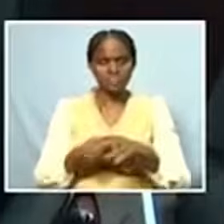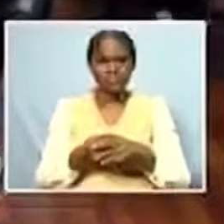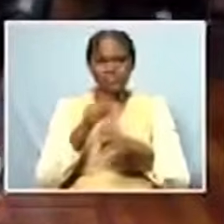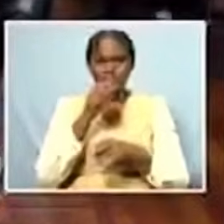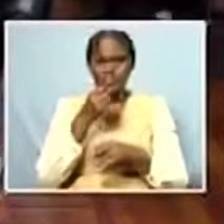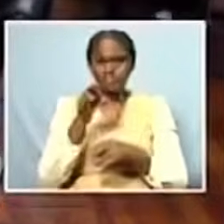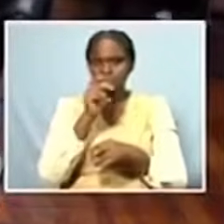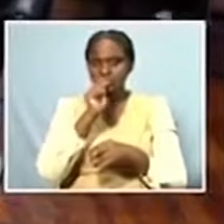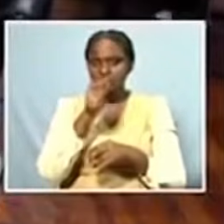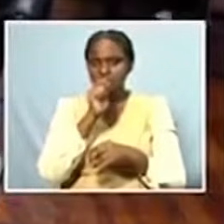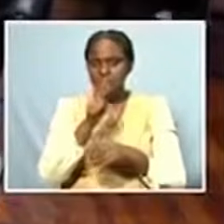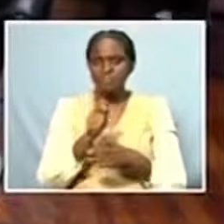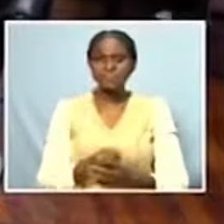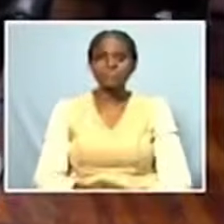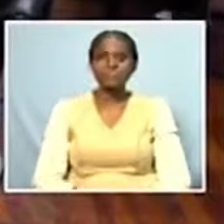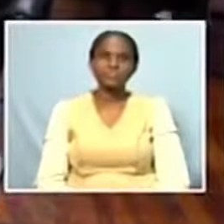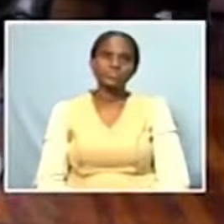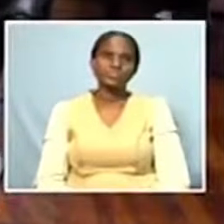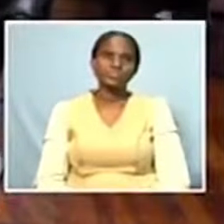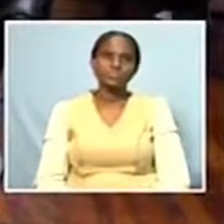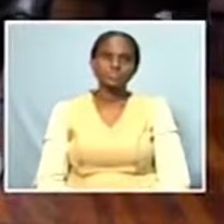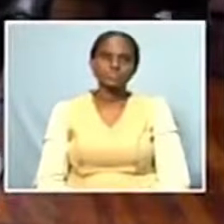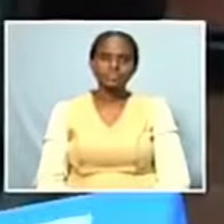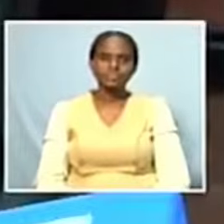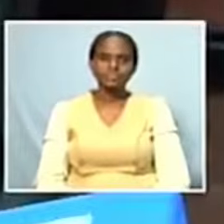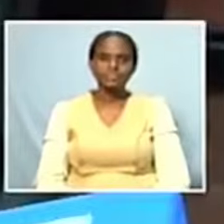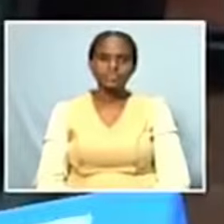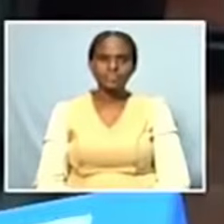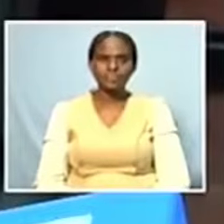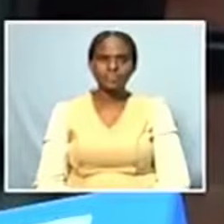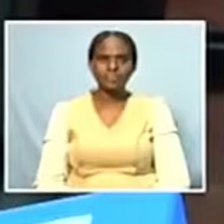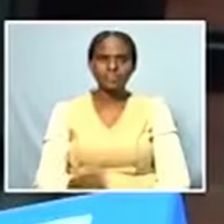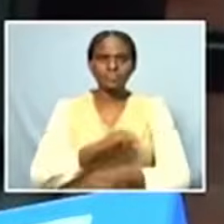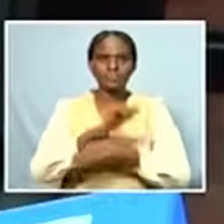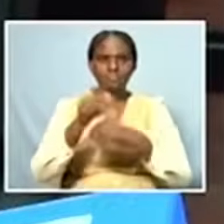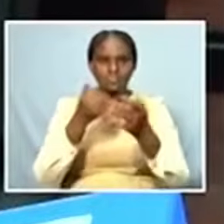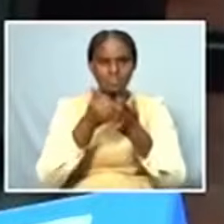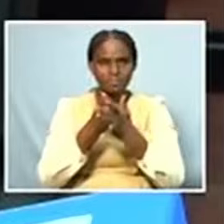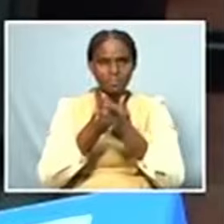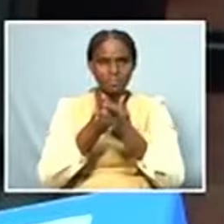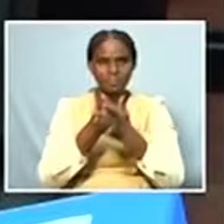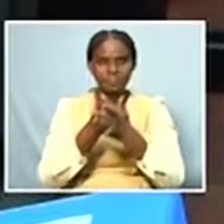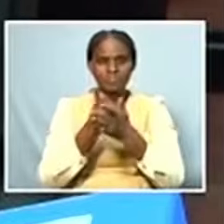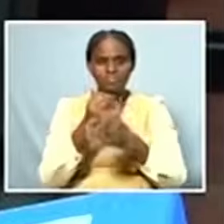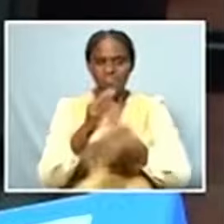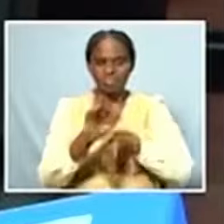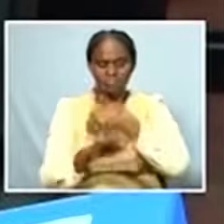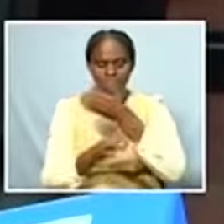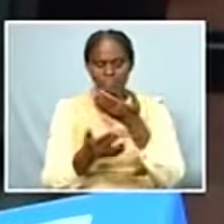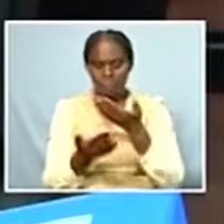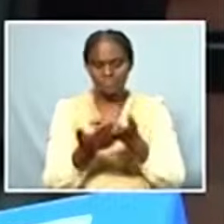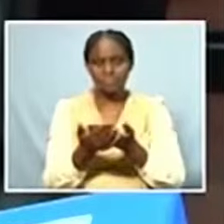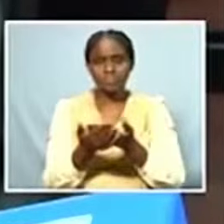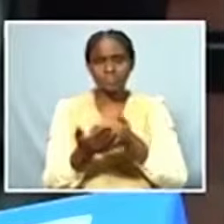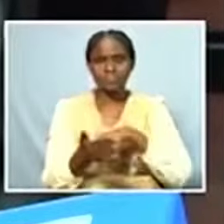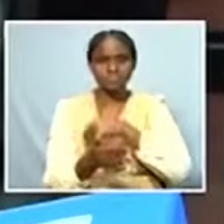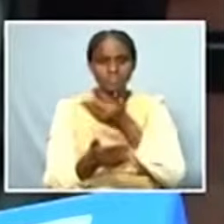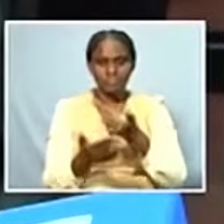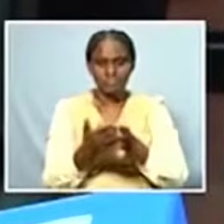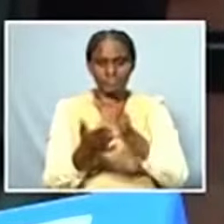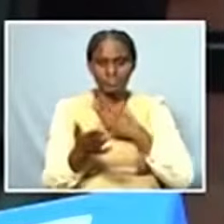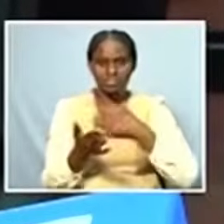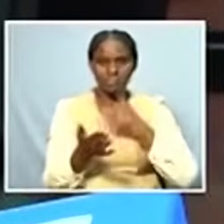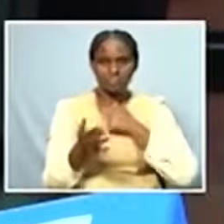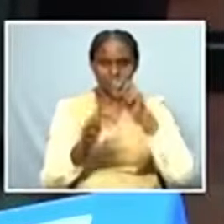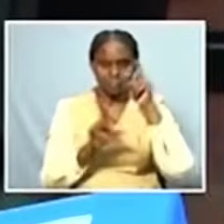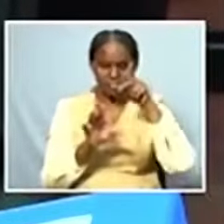on your mic? It was all of them. I participated in the